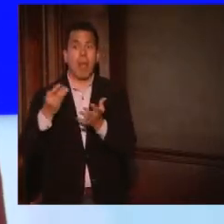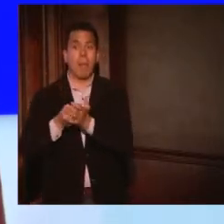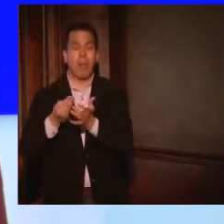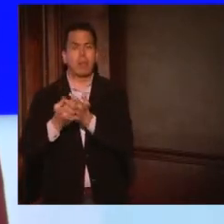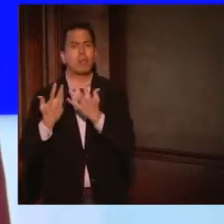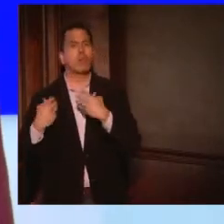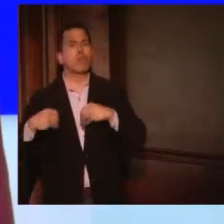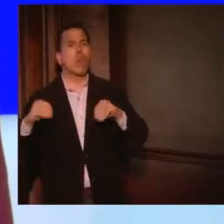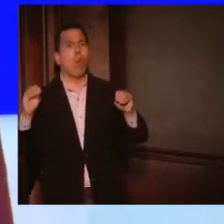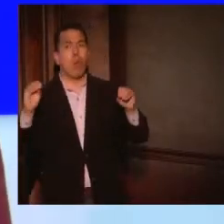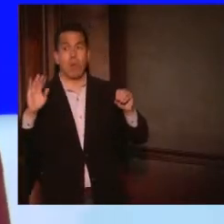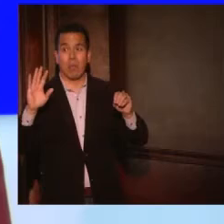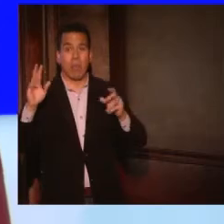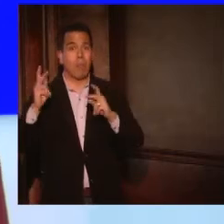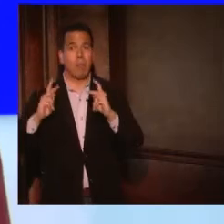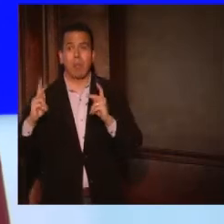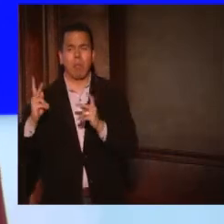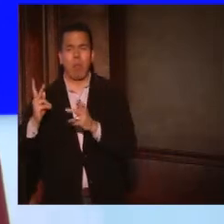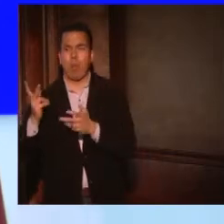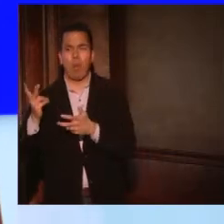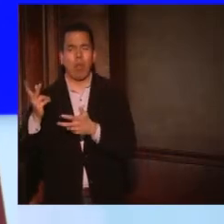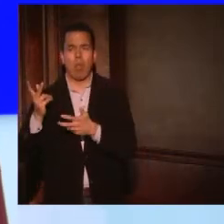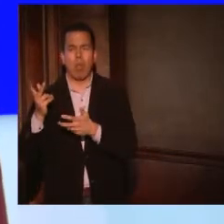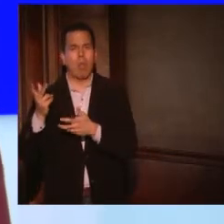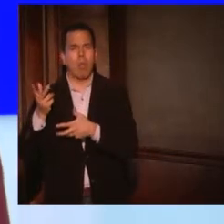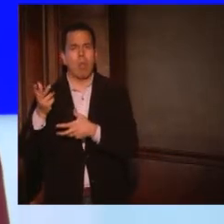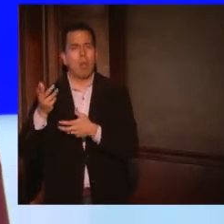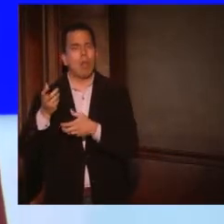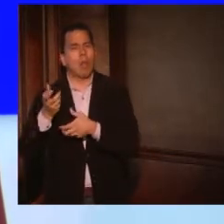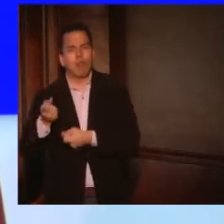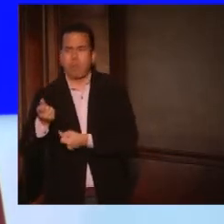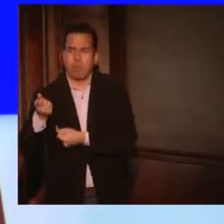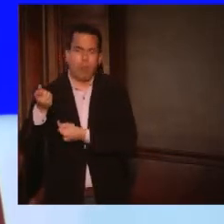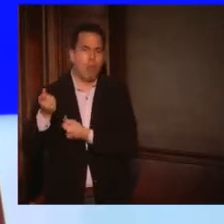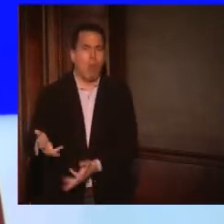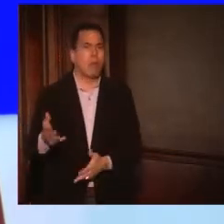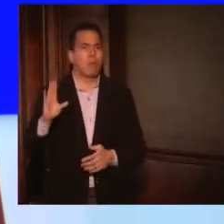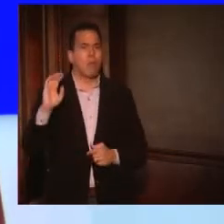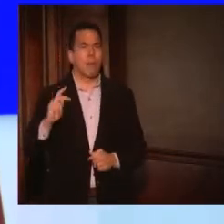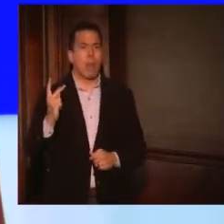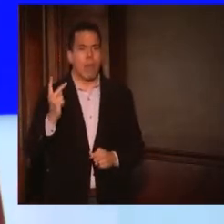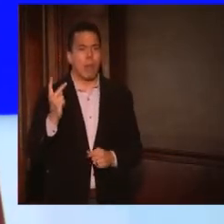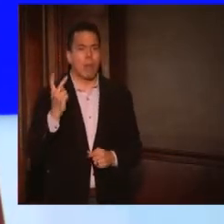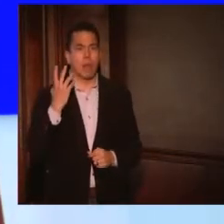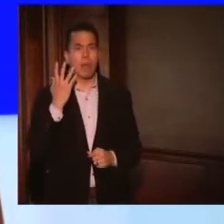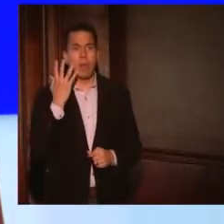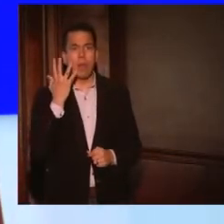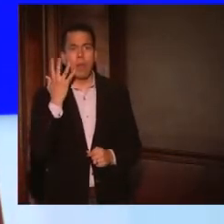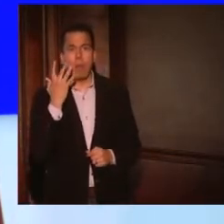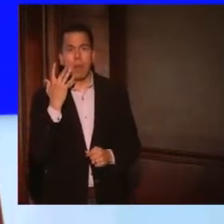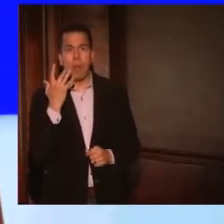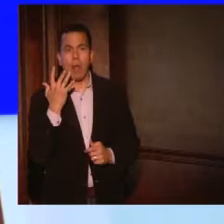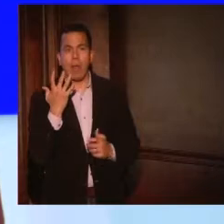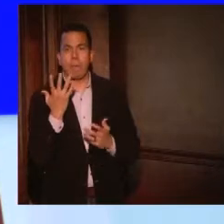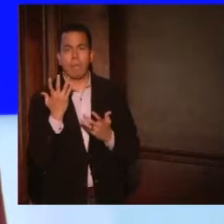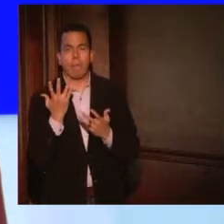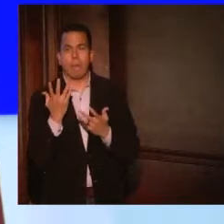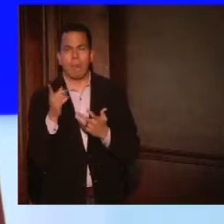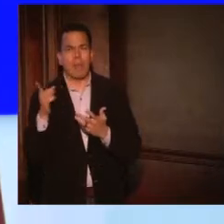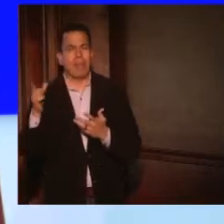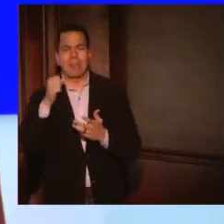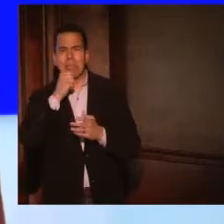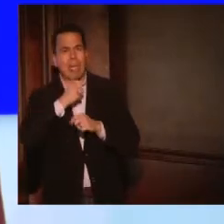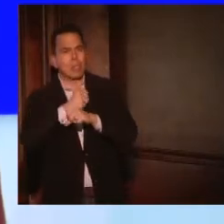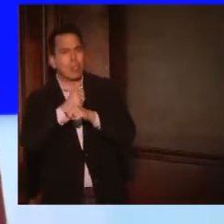how the people lost their trust to the banking system, and they want to use the Sarofi because it was much more secure and they are